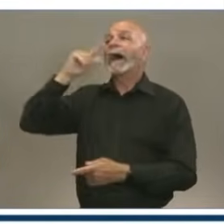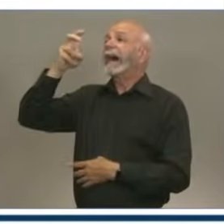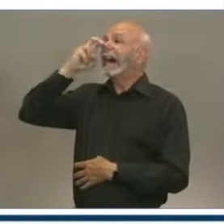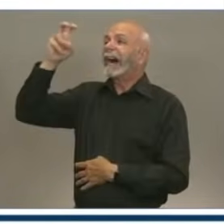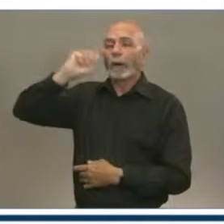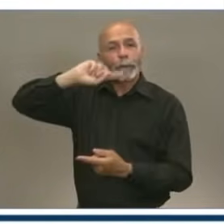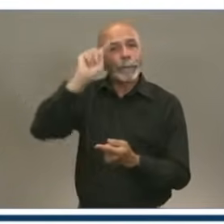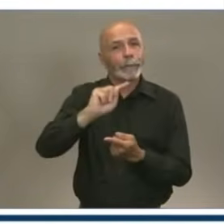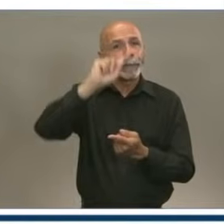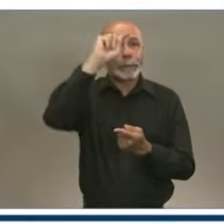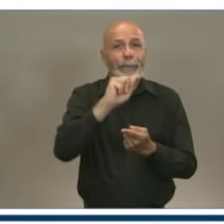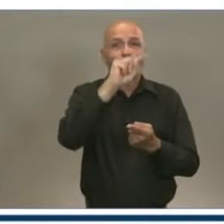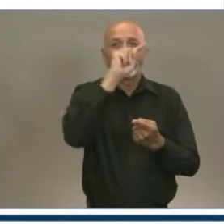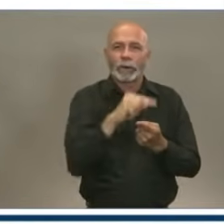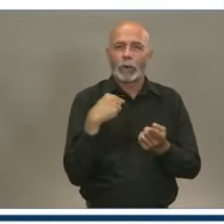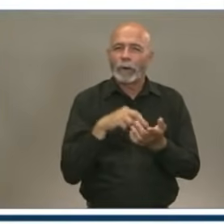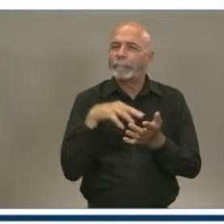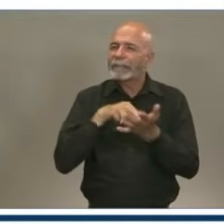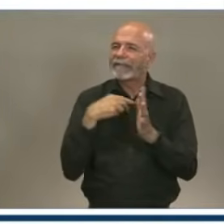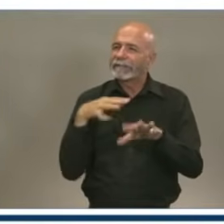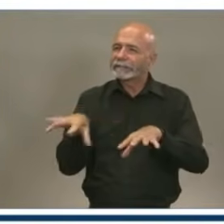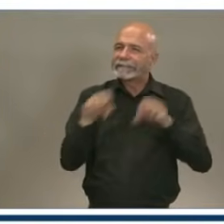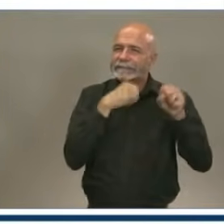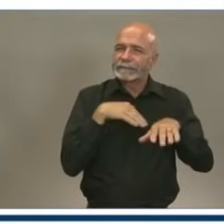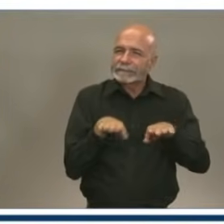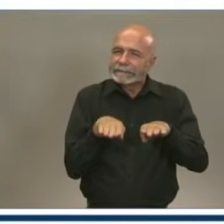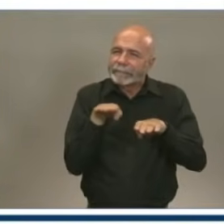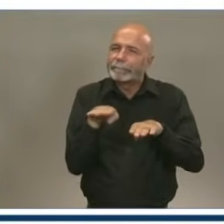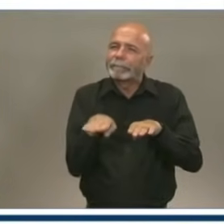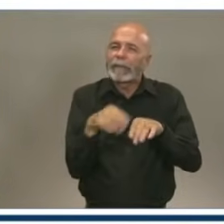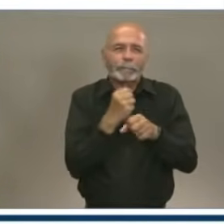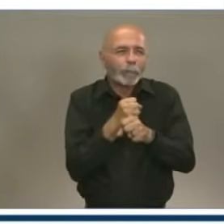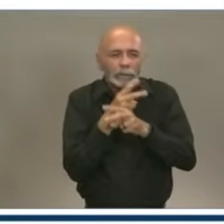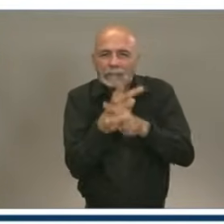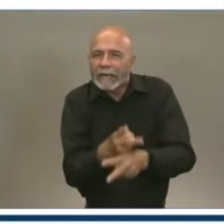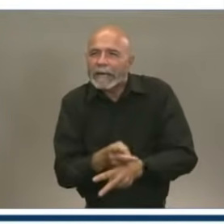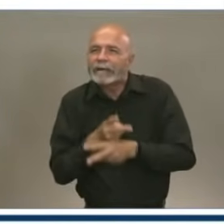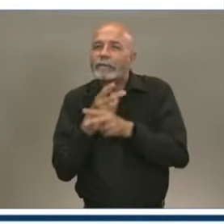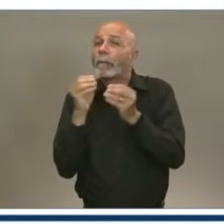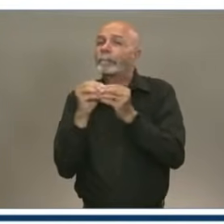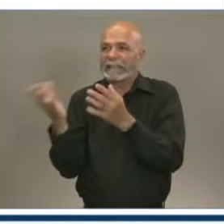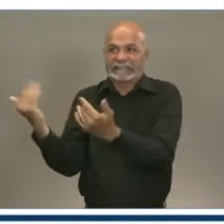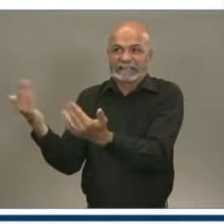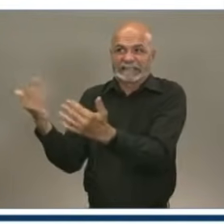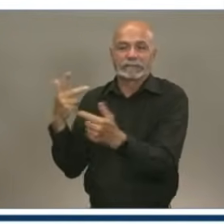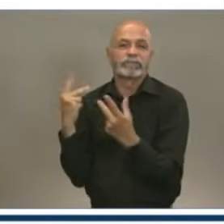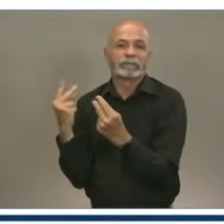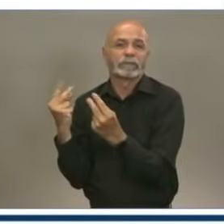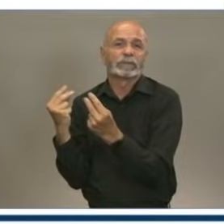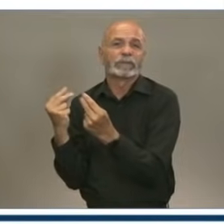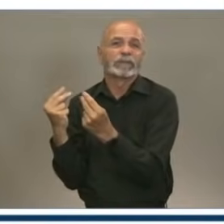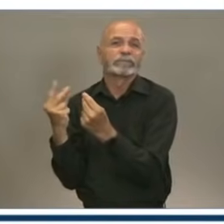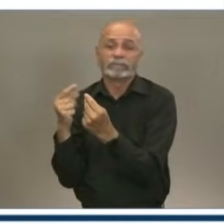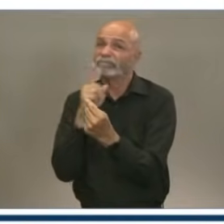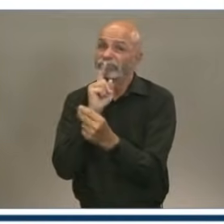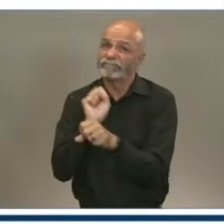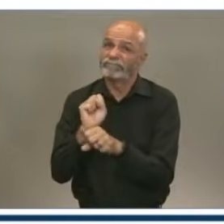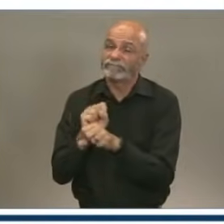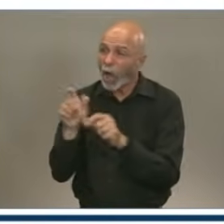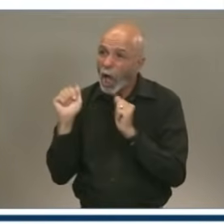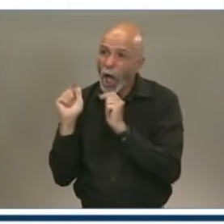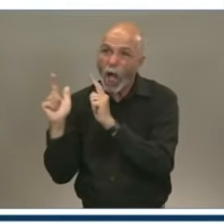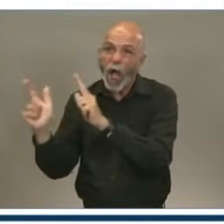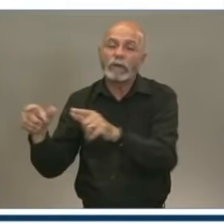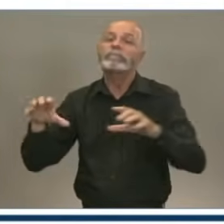reopening plan while we get more people fully vaccinated. You have put in the hard work, and we've hit phase 4 at the